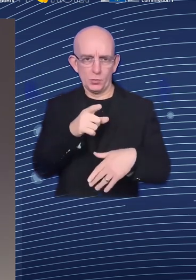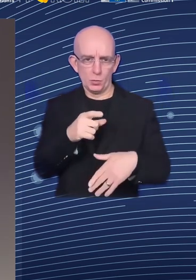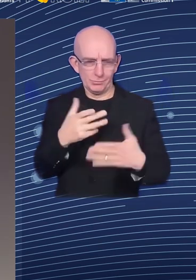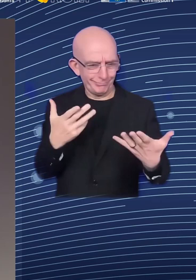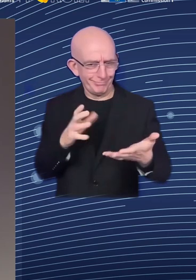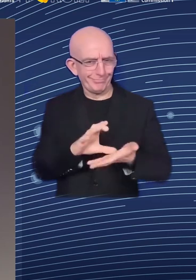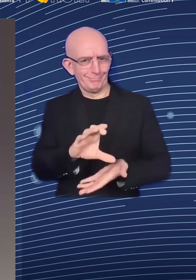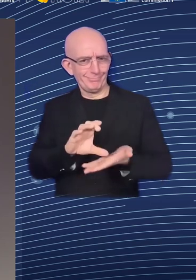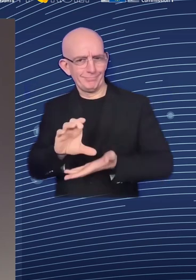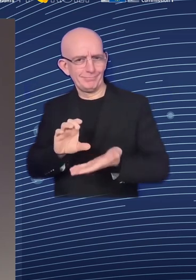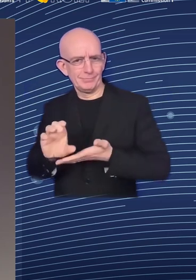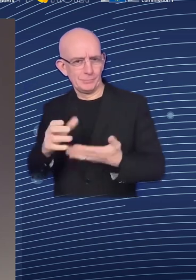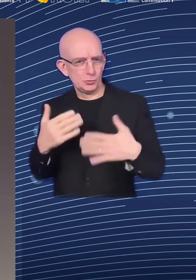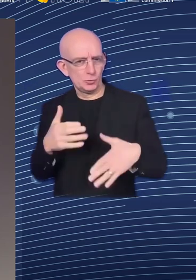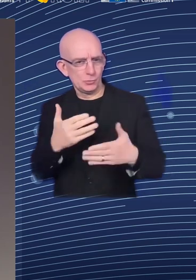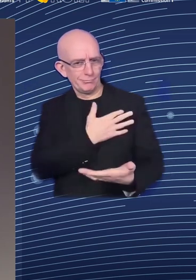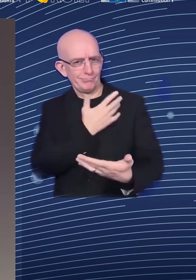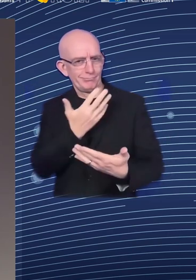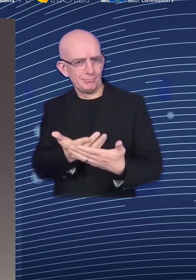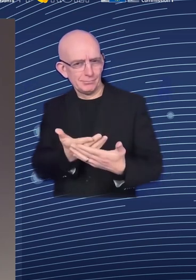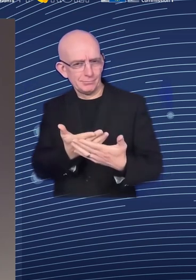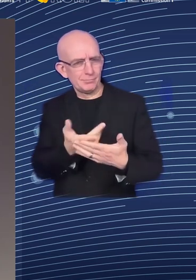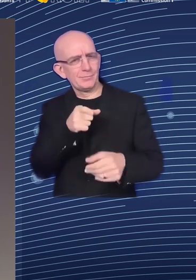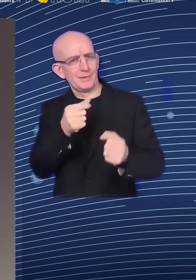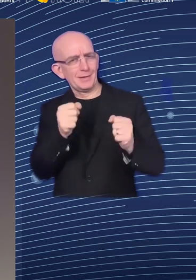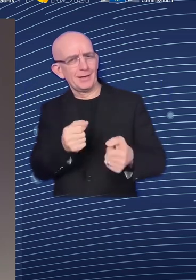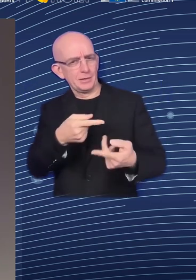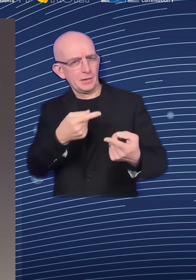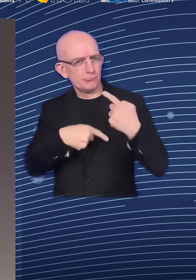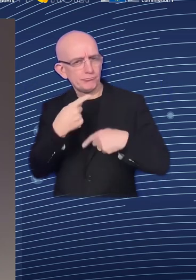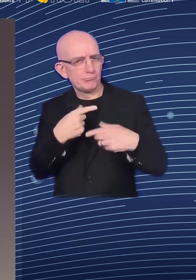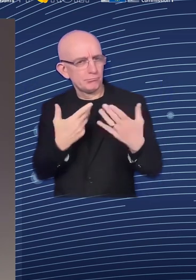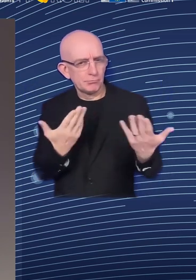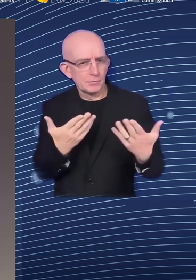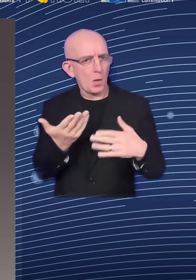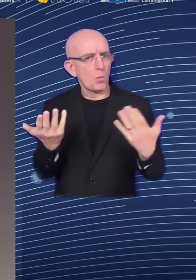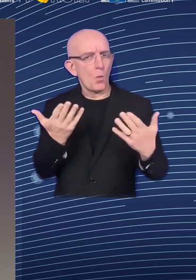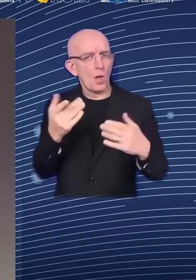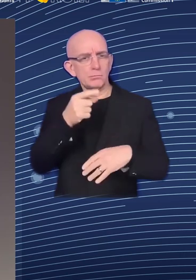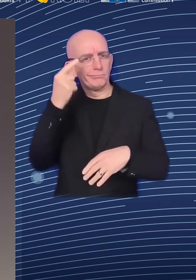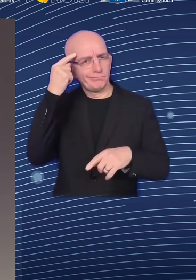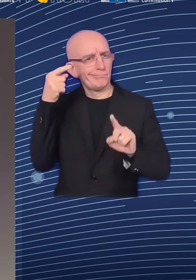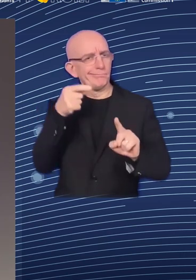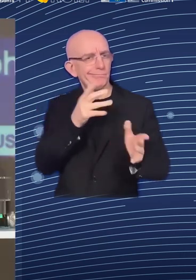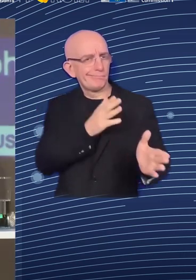there? What is the plan for the future? And tell us about the societal and labour market